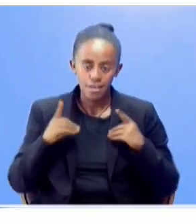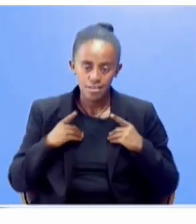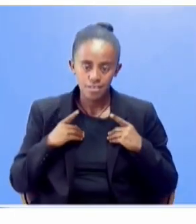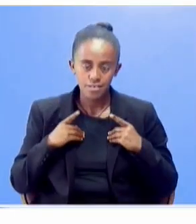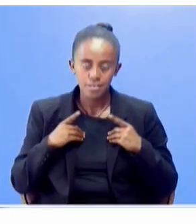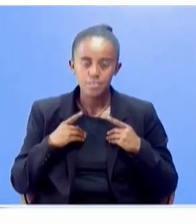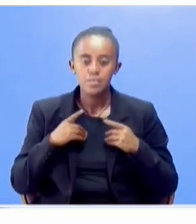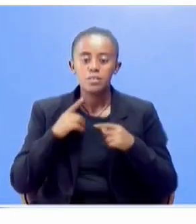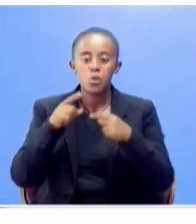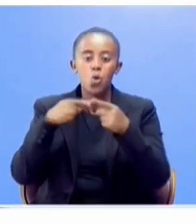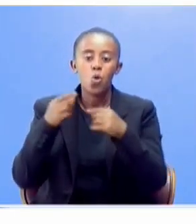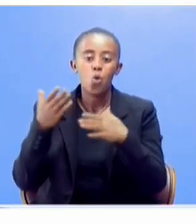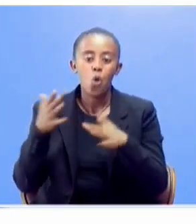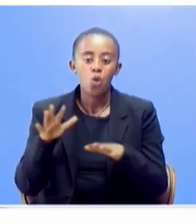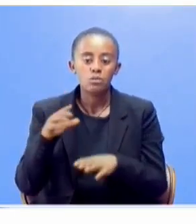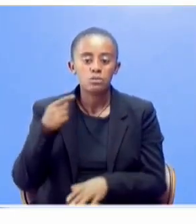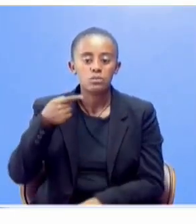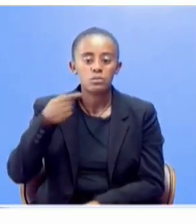gone,